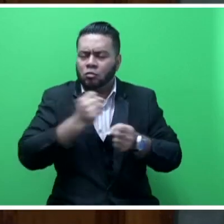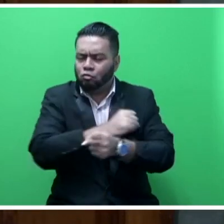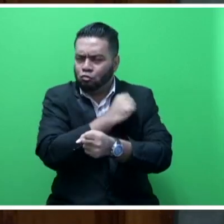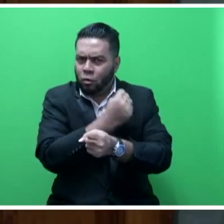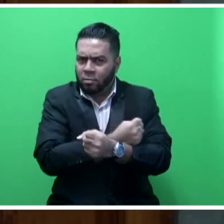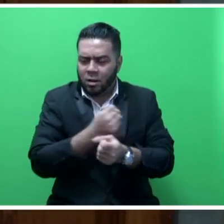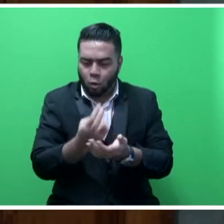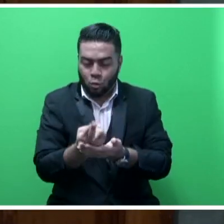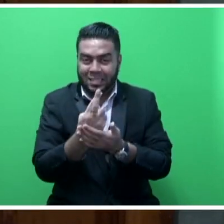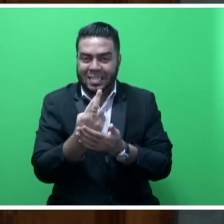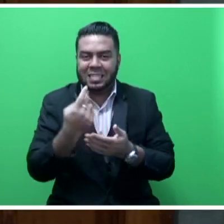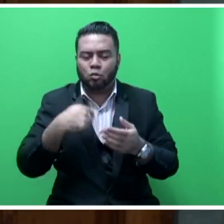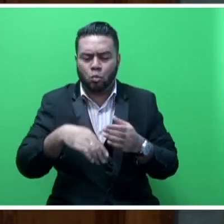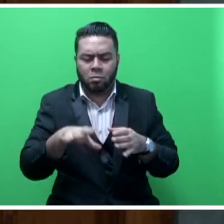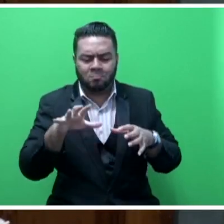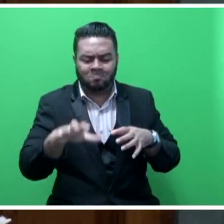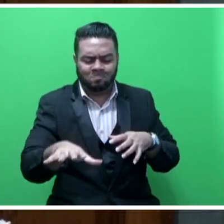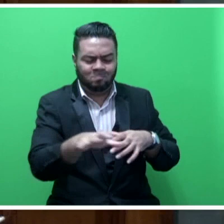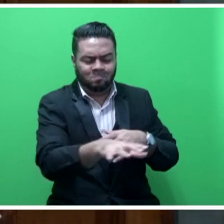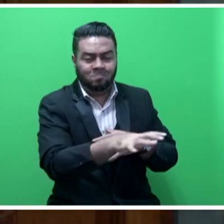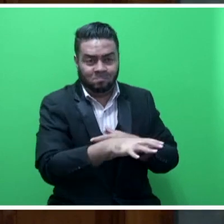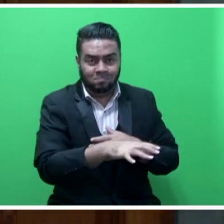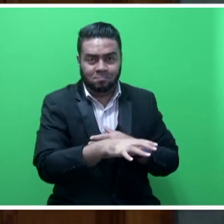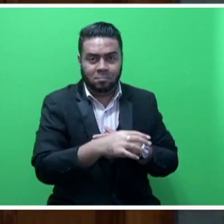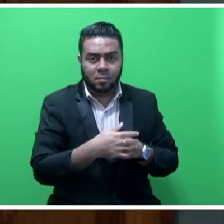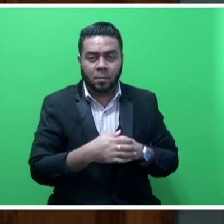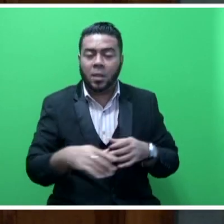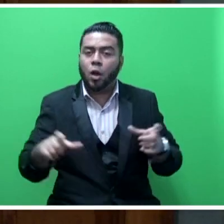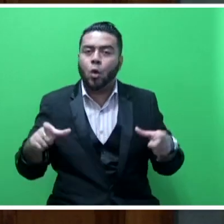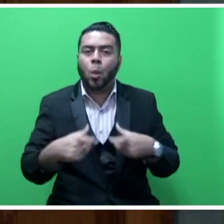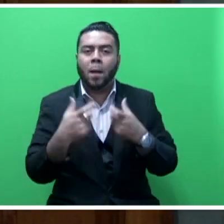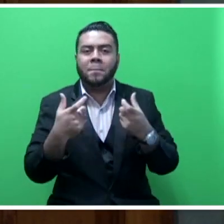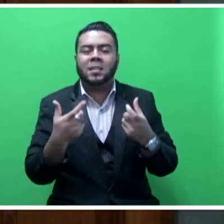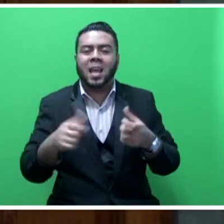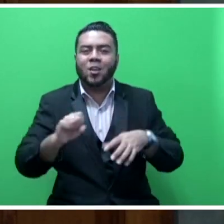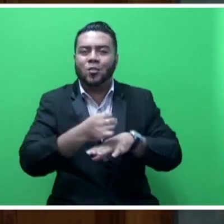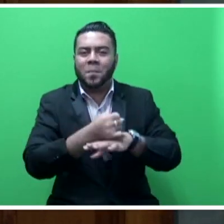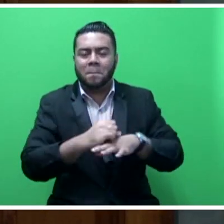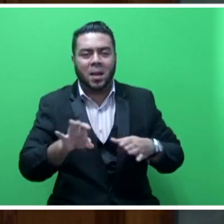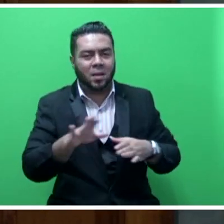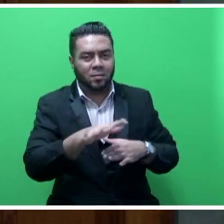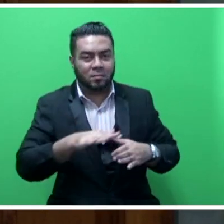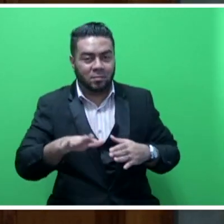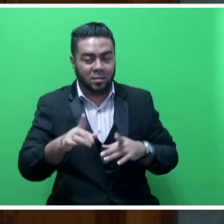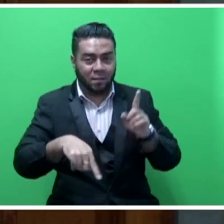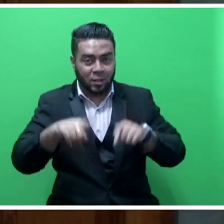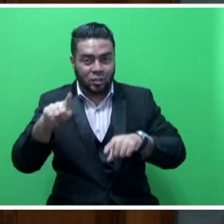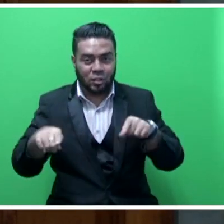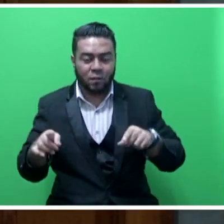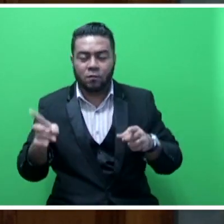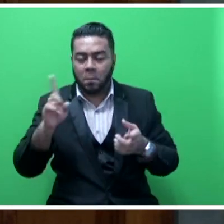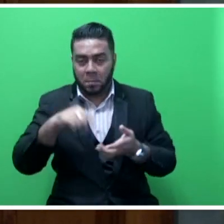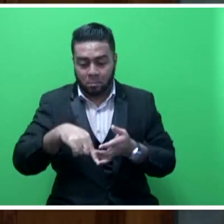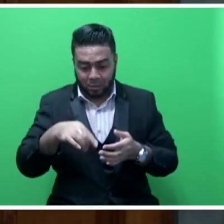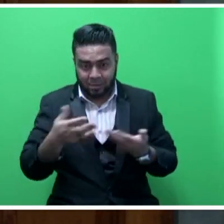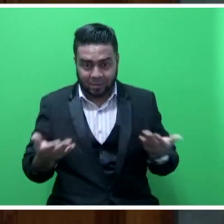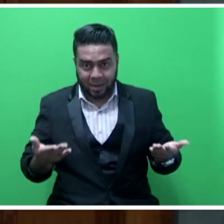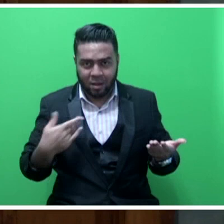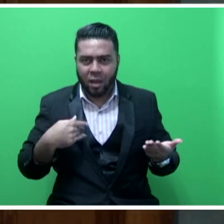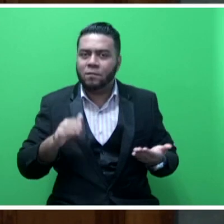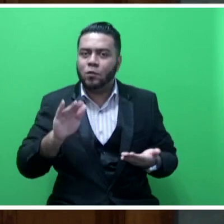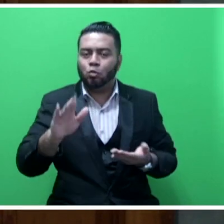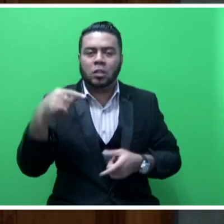strengthening resilience to the looming climate and ocean biodiversity crisis for present and future